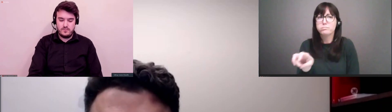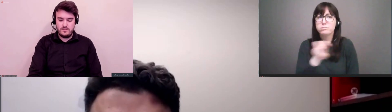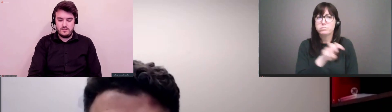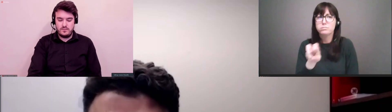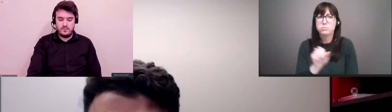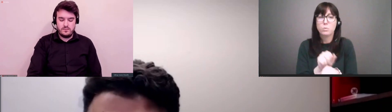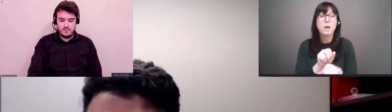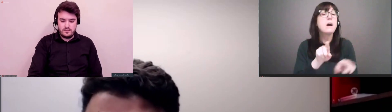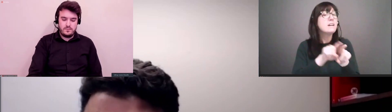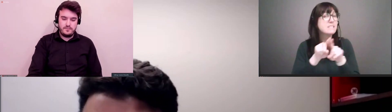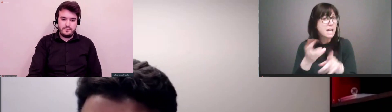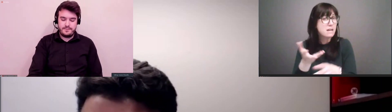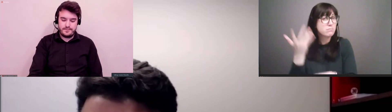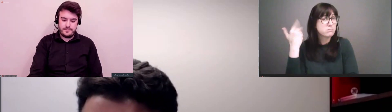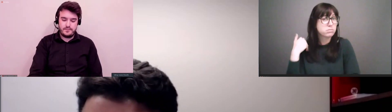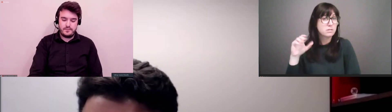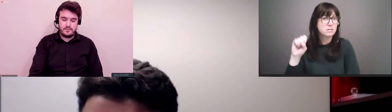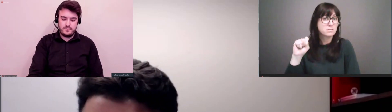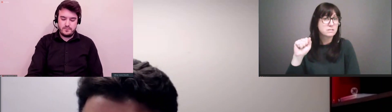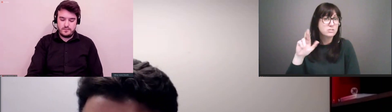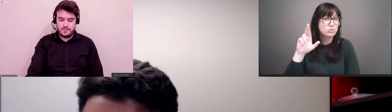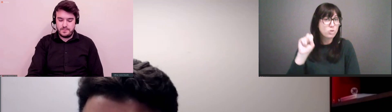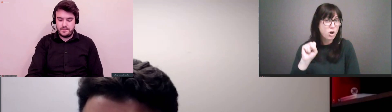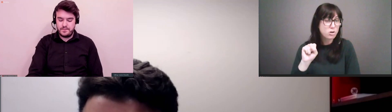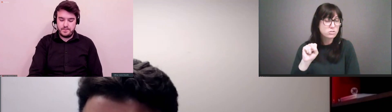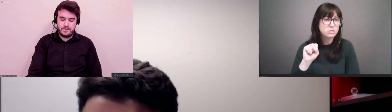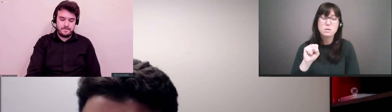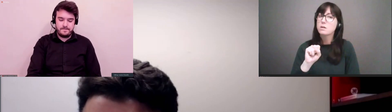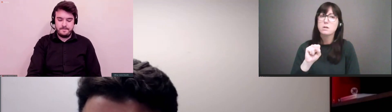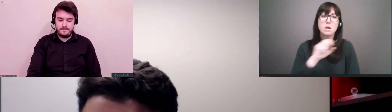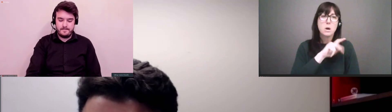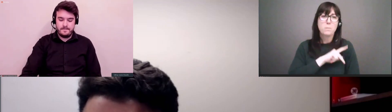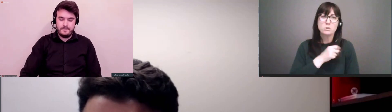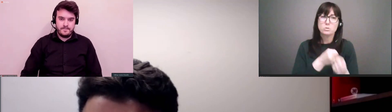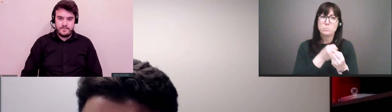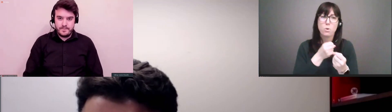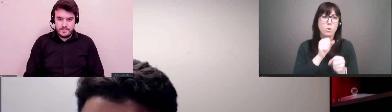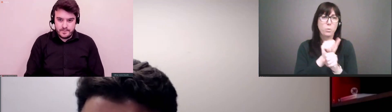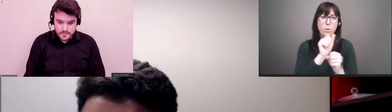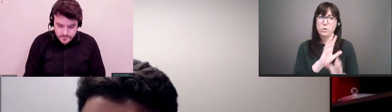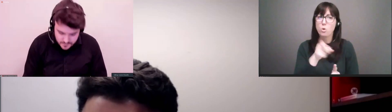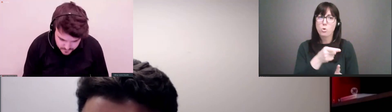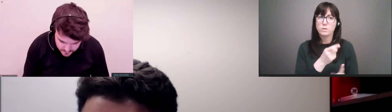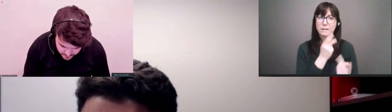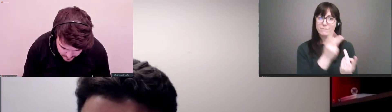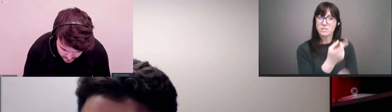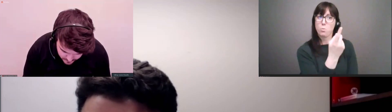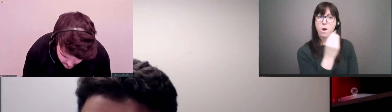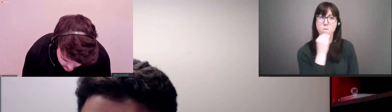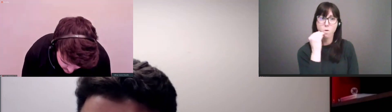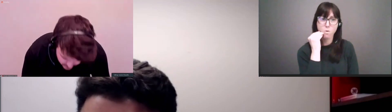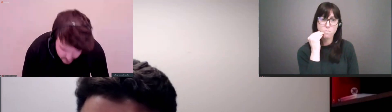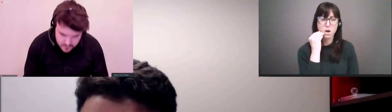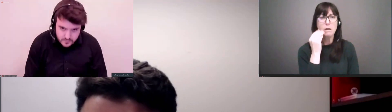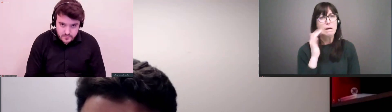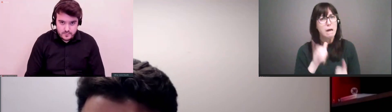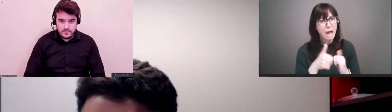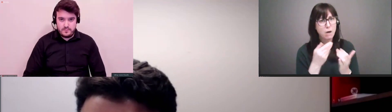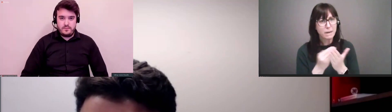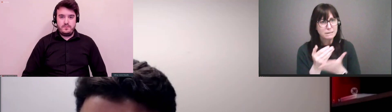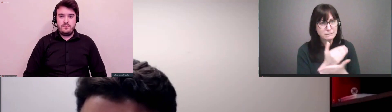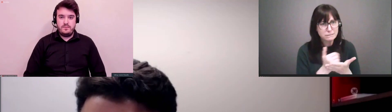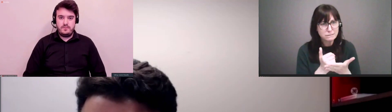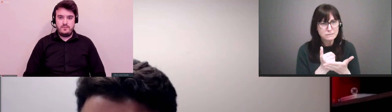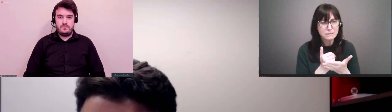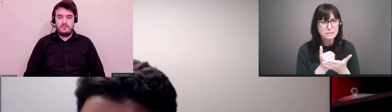SARS that personal support workers only work at one home, but how can they make a living? So I know that's a lot of questions, but that whole area is sort of new.